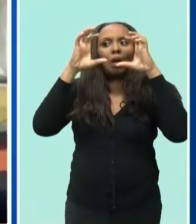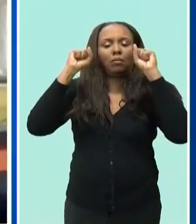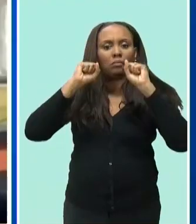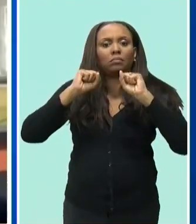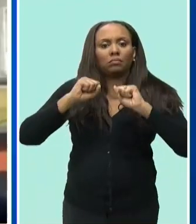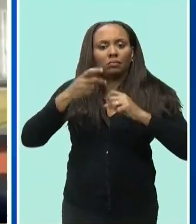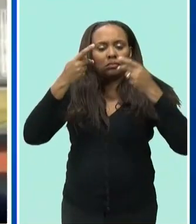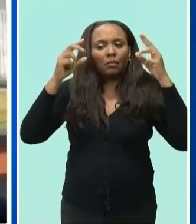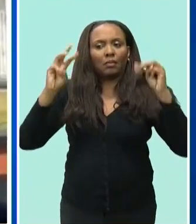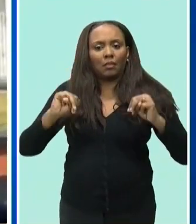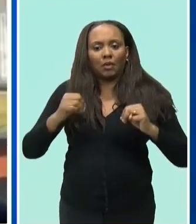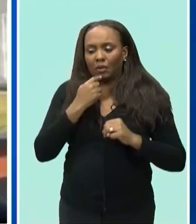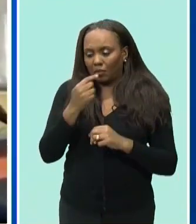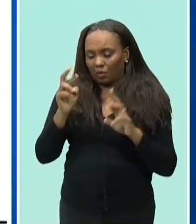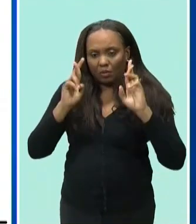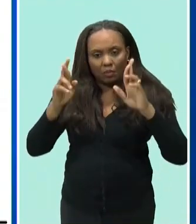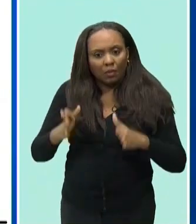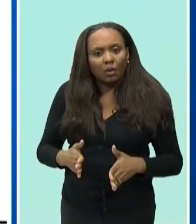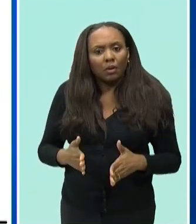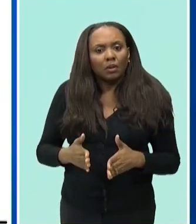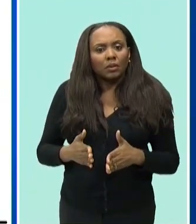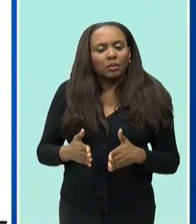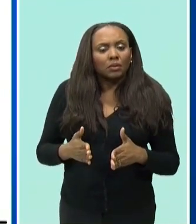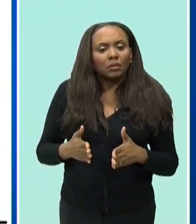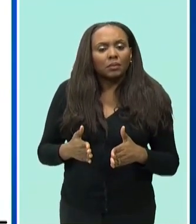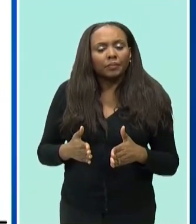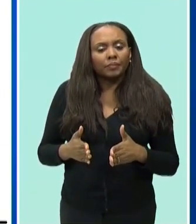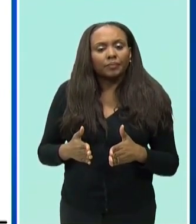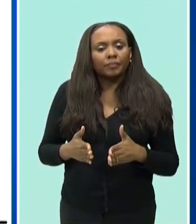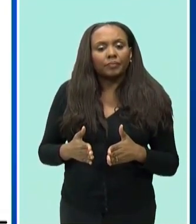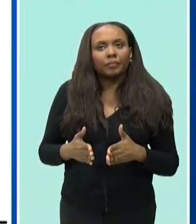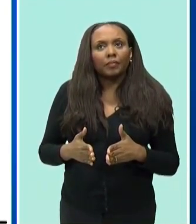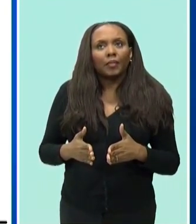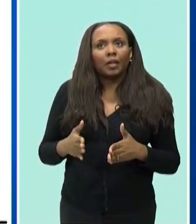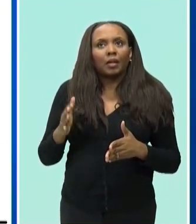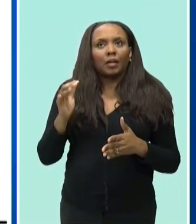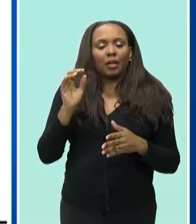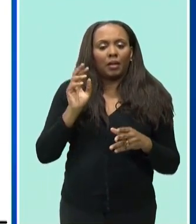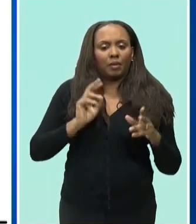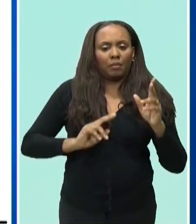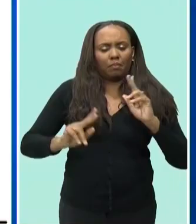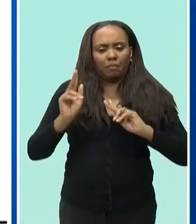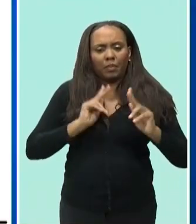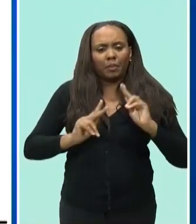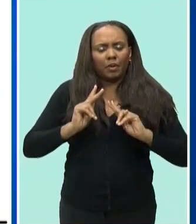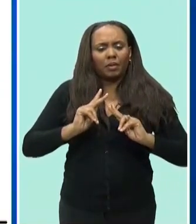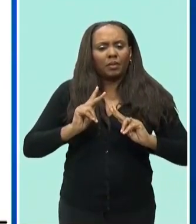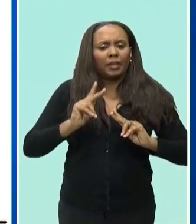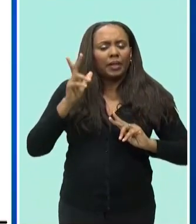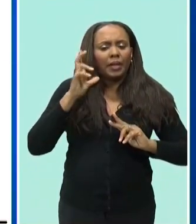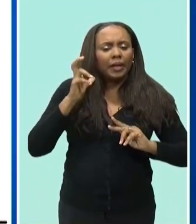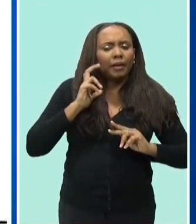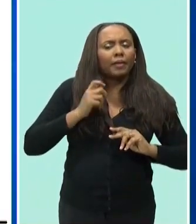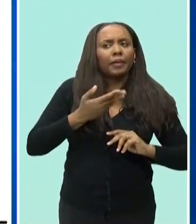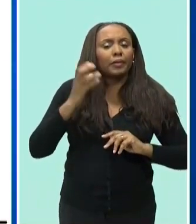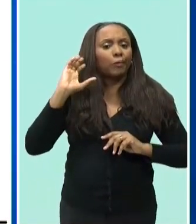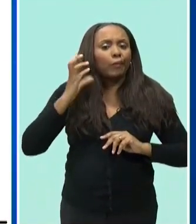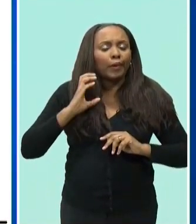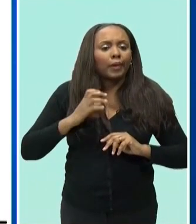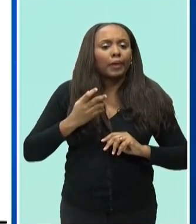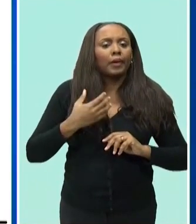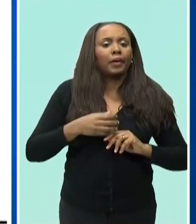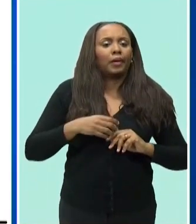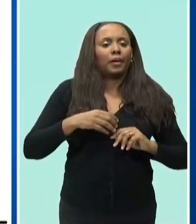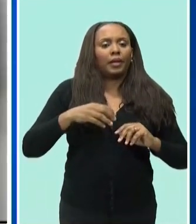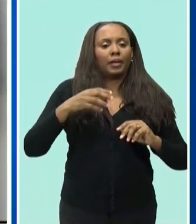Alan Chastney told reporters outside Parliament that contrary to reports on radio, television, online,